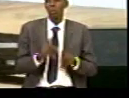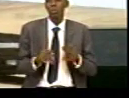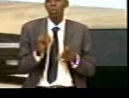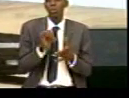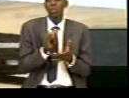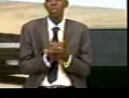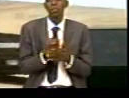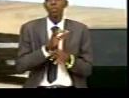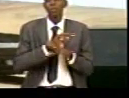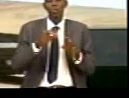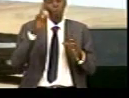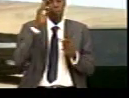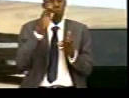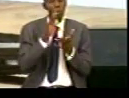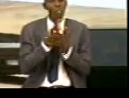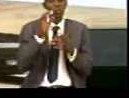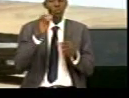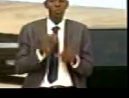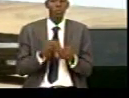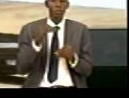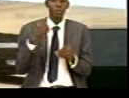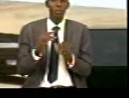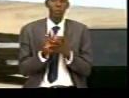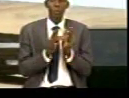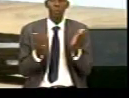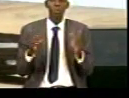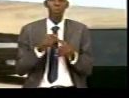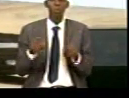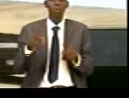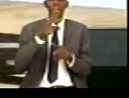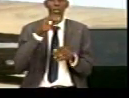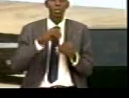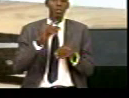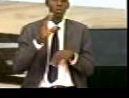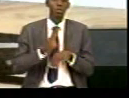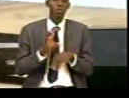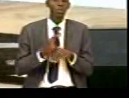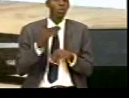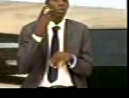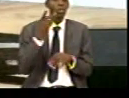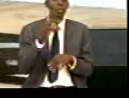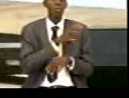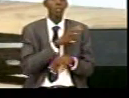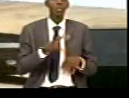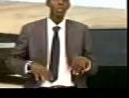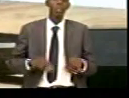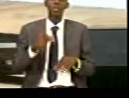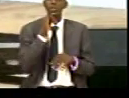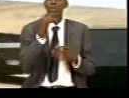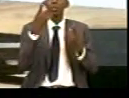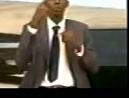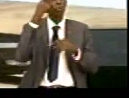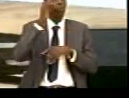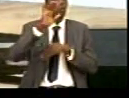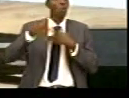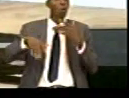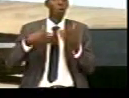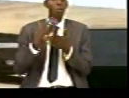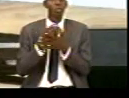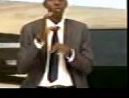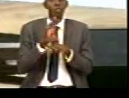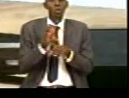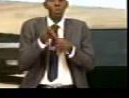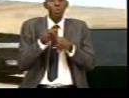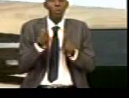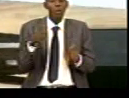for all the general churches that are there. He's coming for the glorious church. Look at